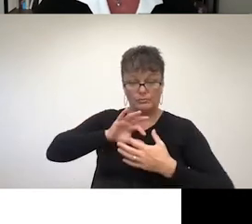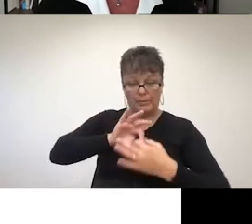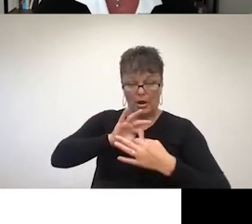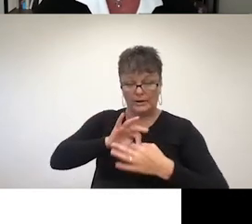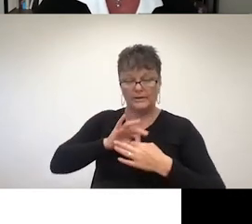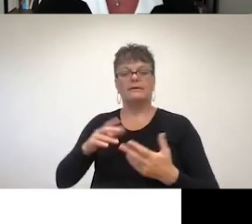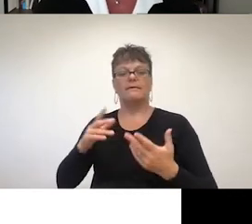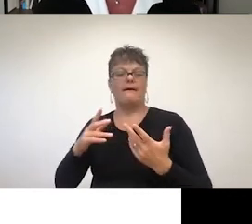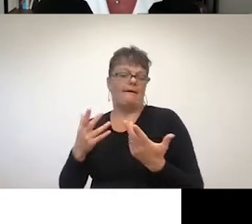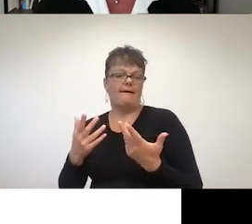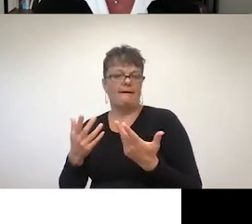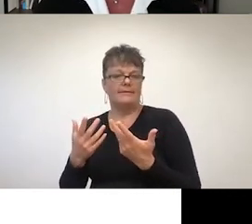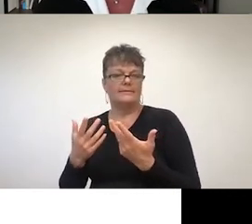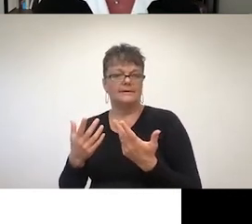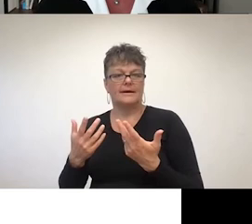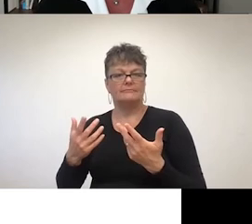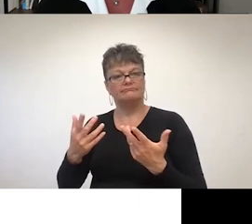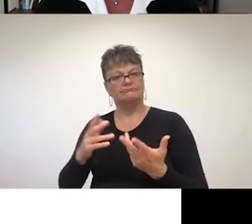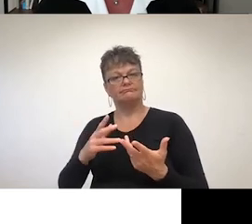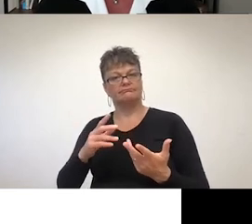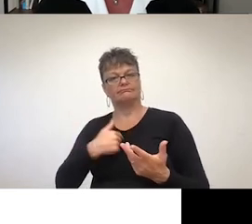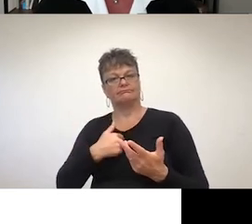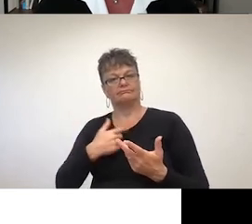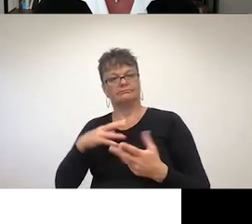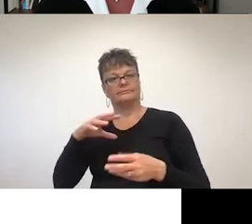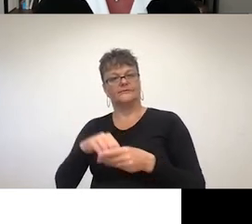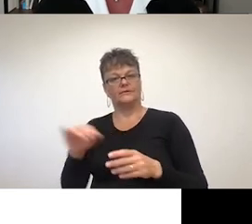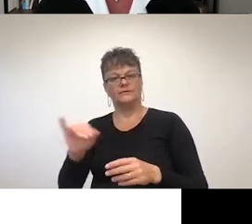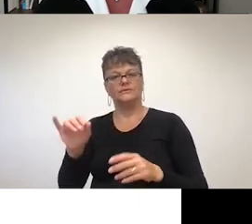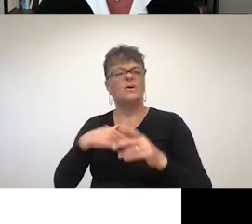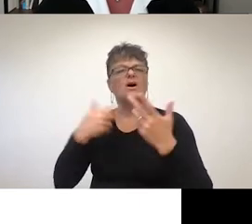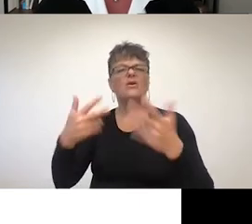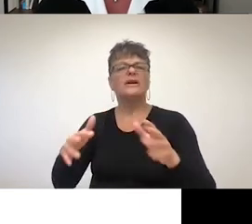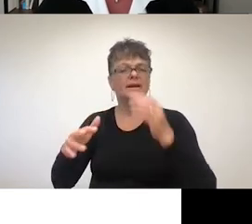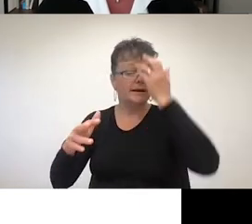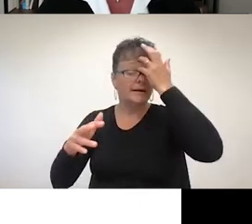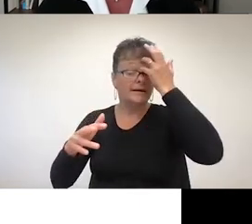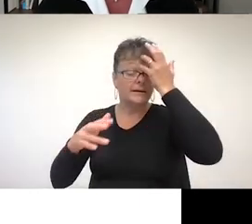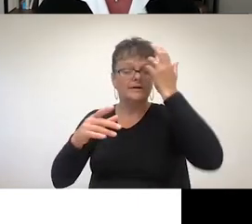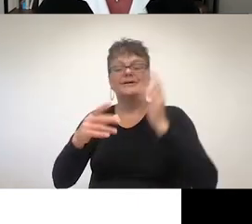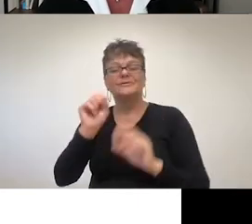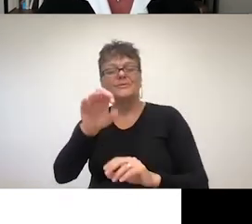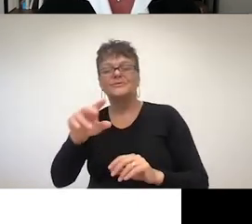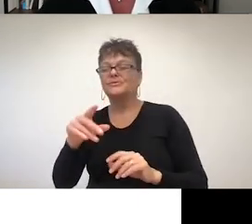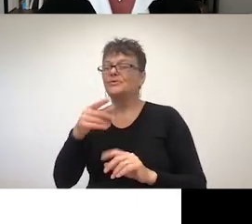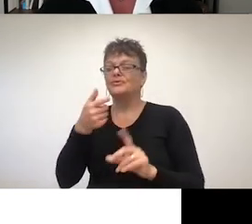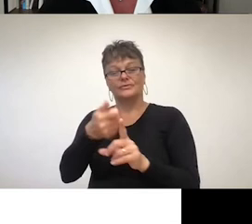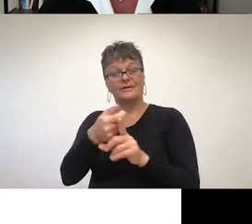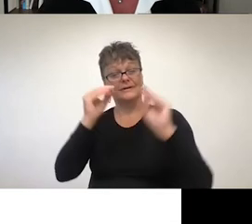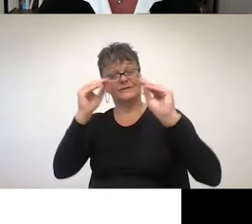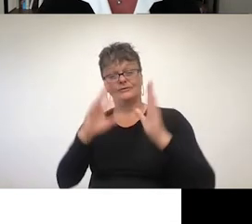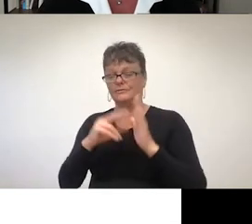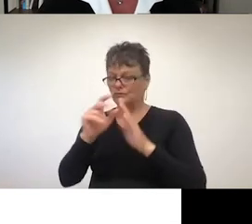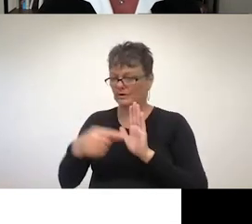students get to know you. We already talked about that a little bit earlier in the talk with showing them pictures of who you are when you're not in class. You can